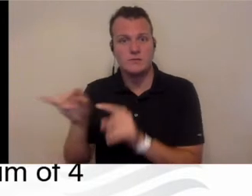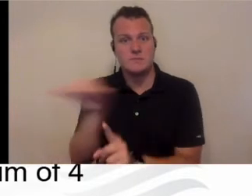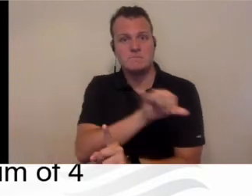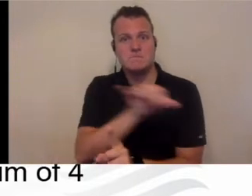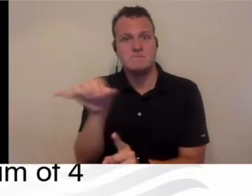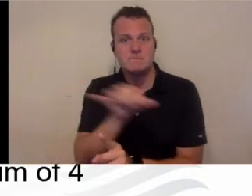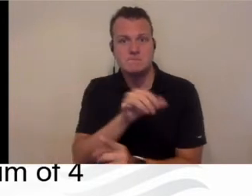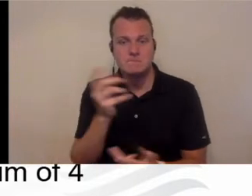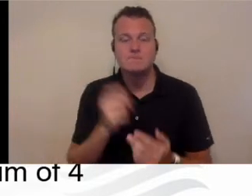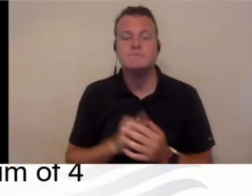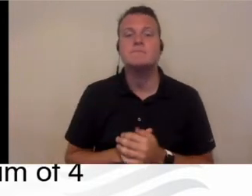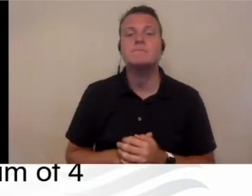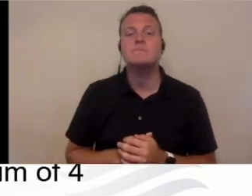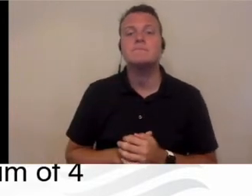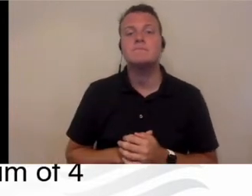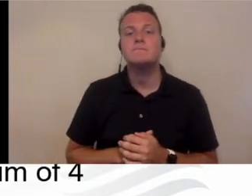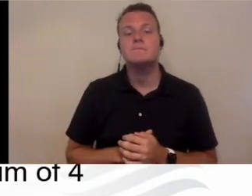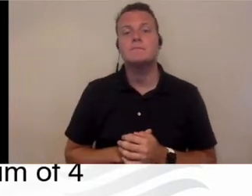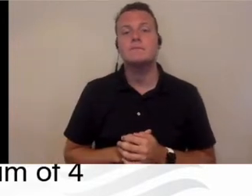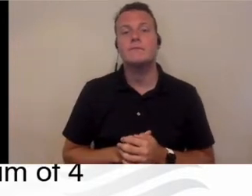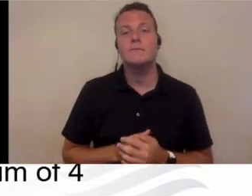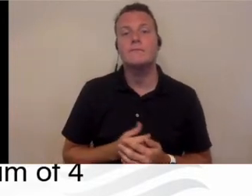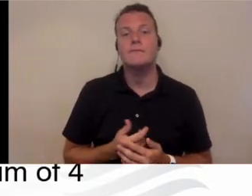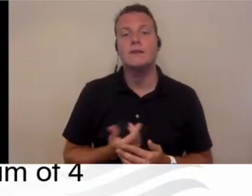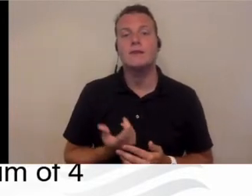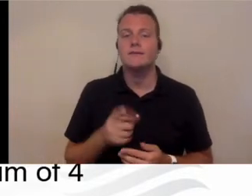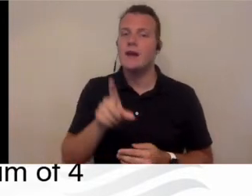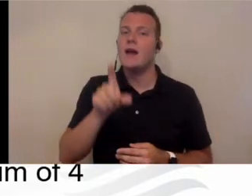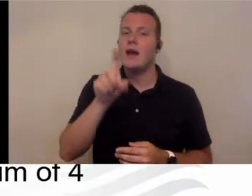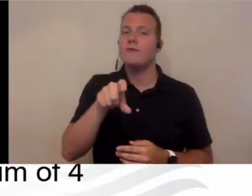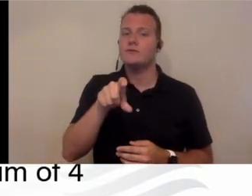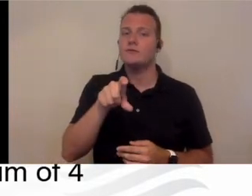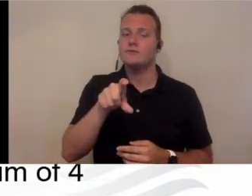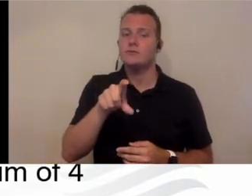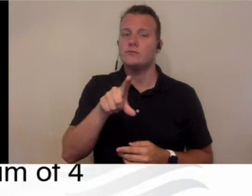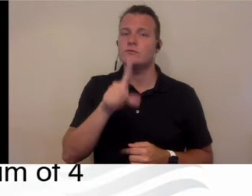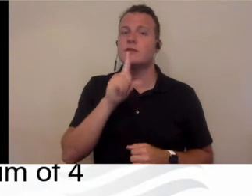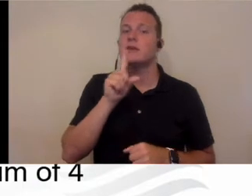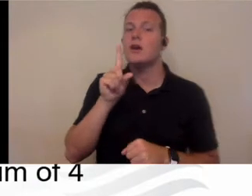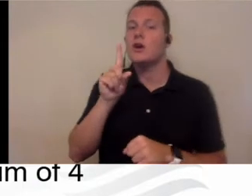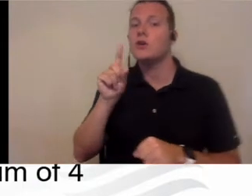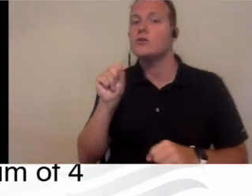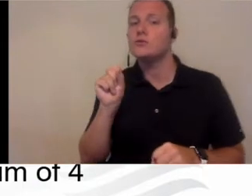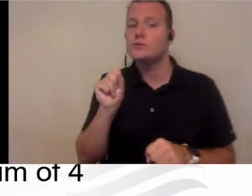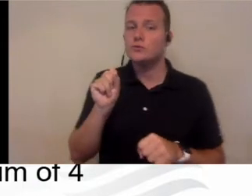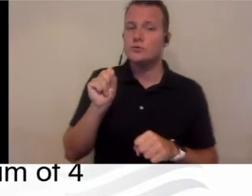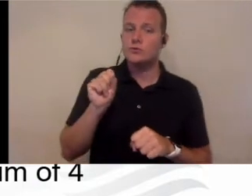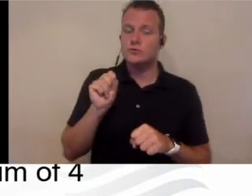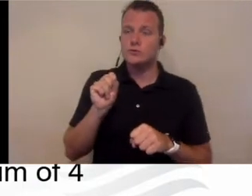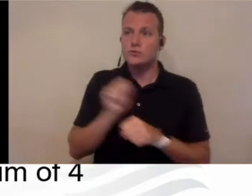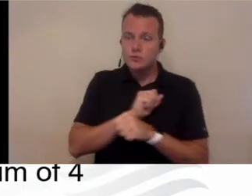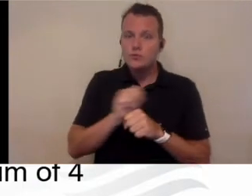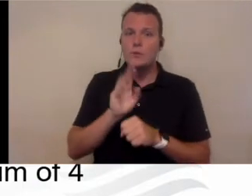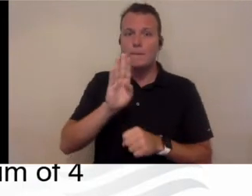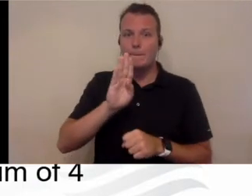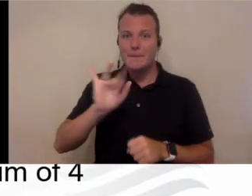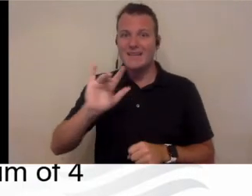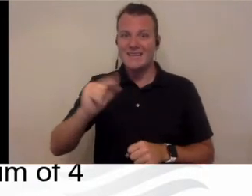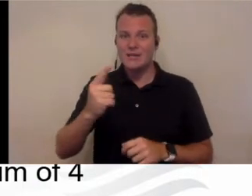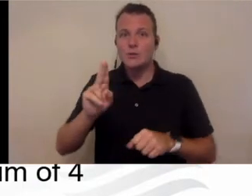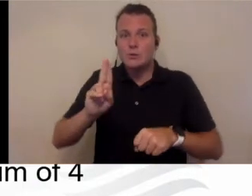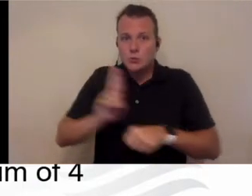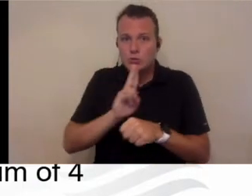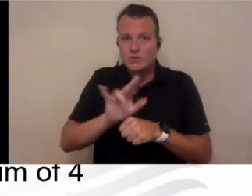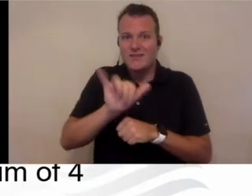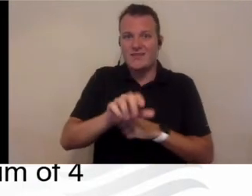cost. So it needs to be a true billing of using that